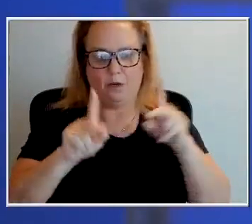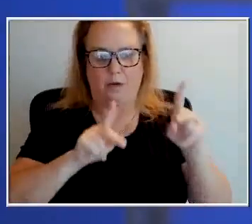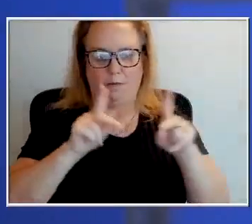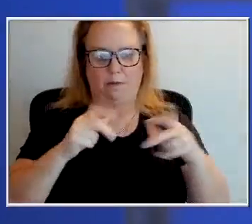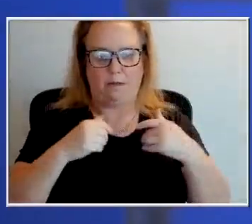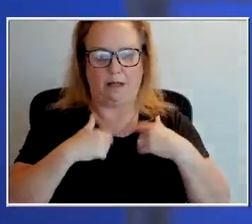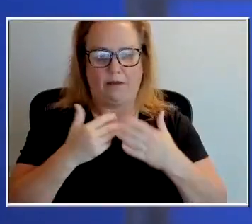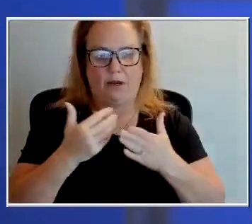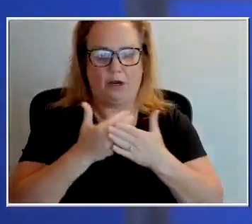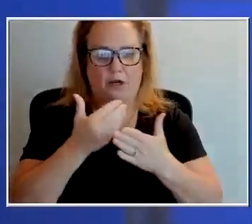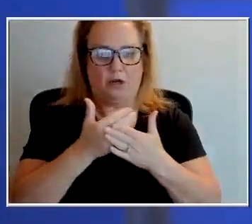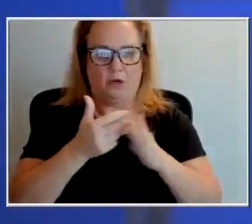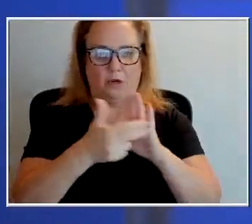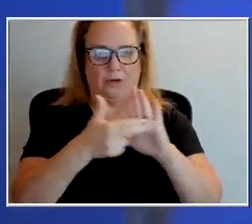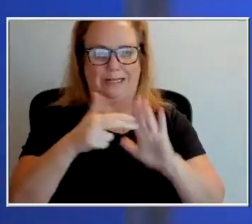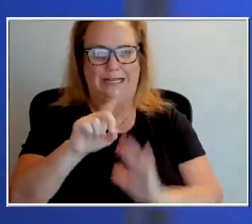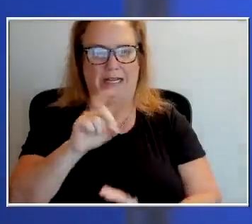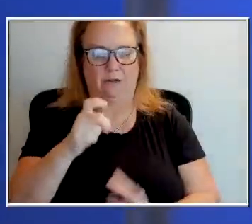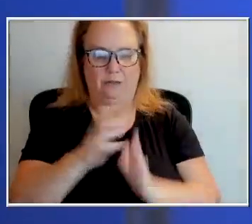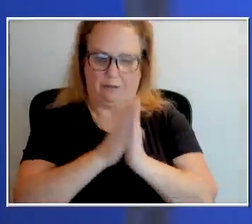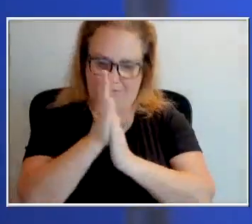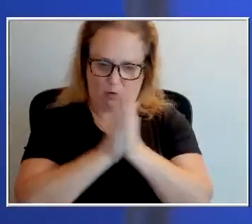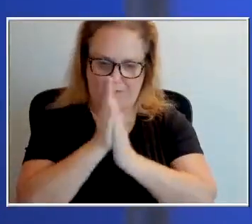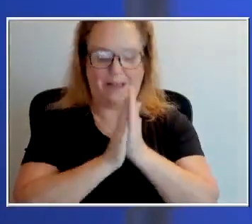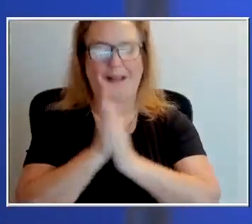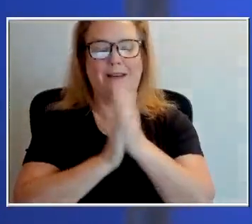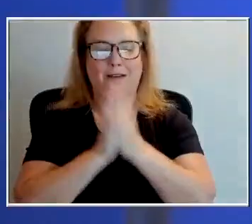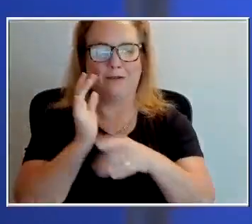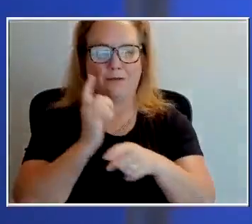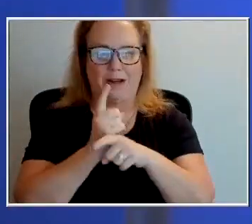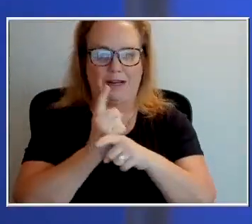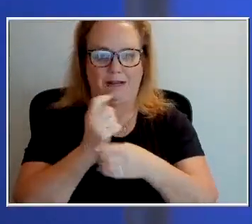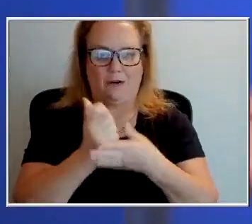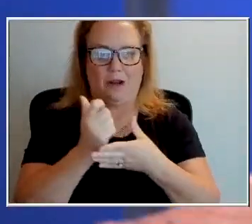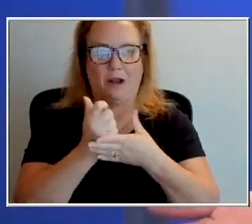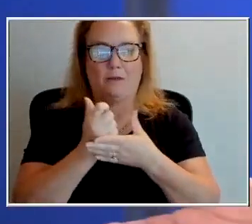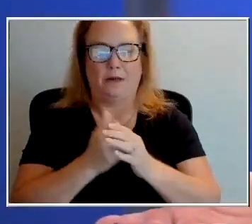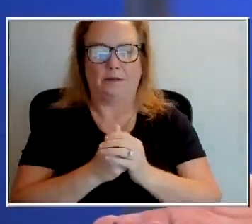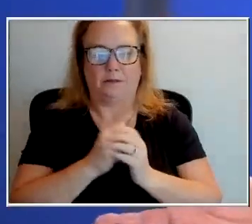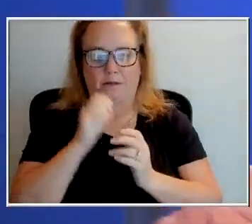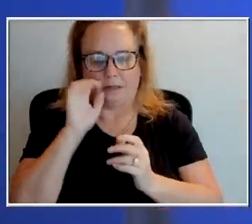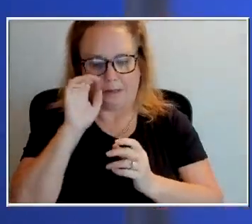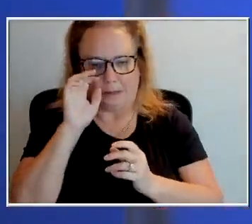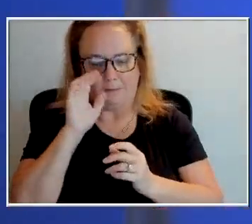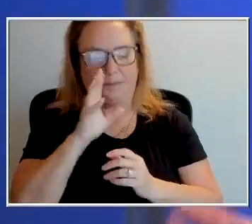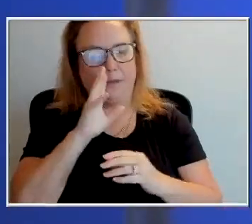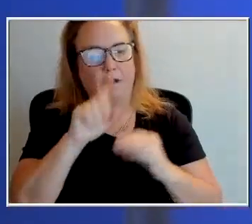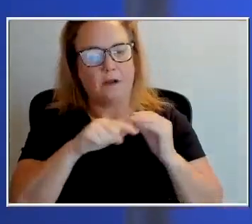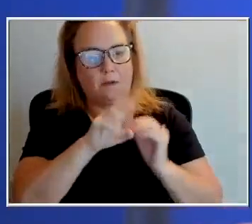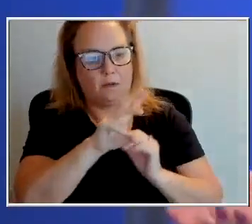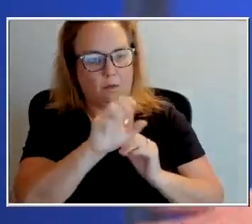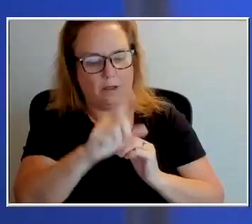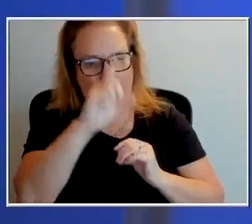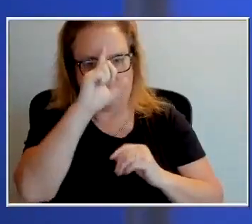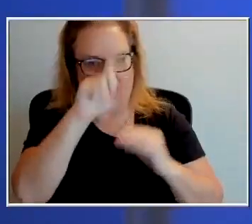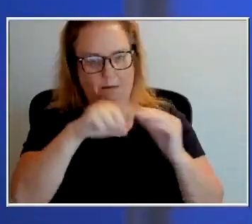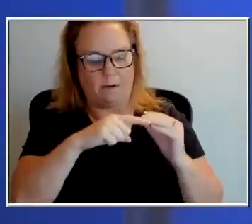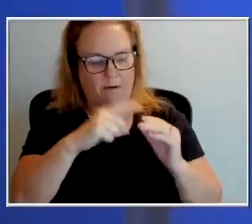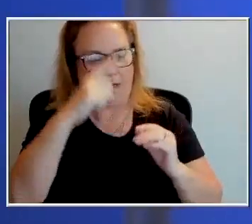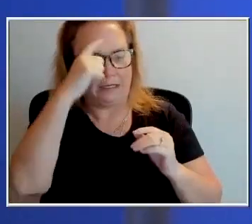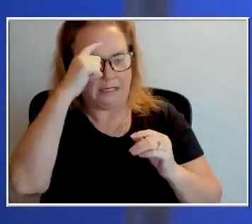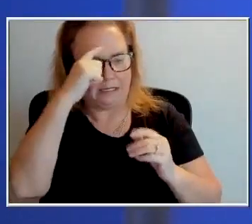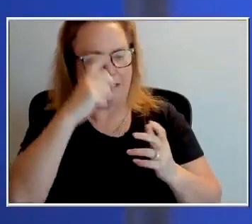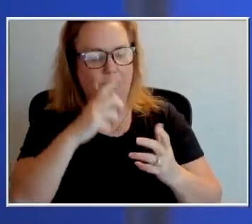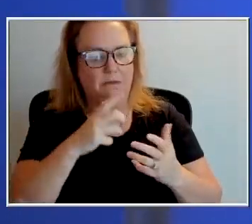diagnosis, all of a sudden they're very motivated to change their health. And so in talking with Will and thinking about what makes sense and what's convenient